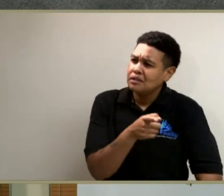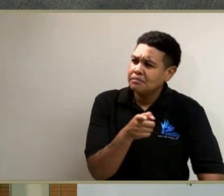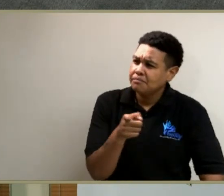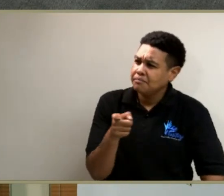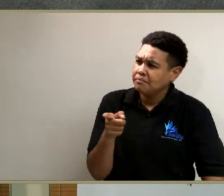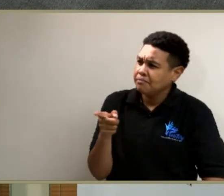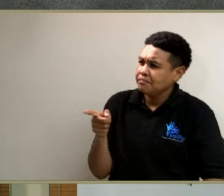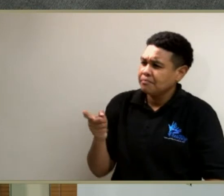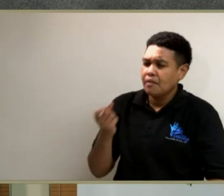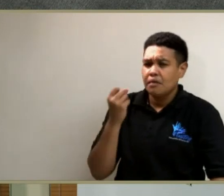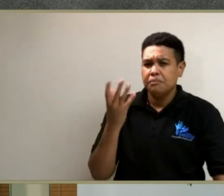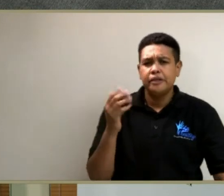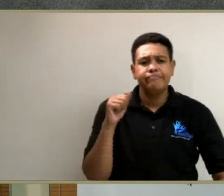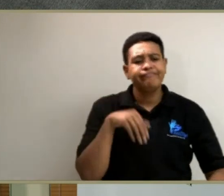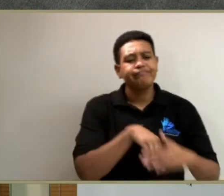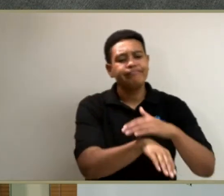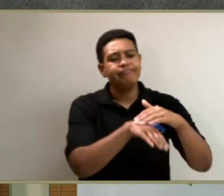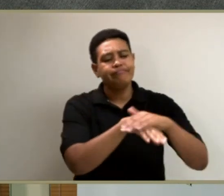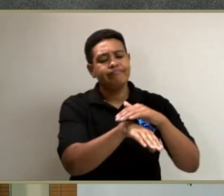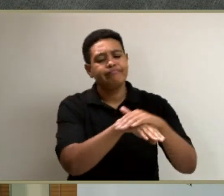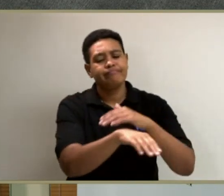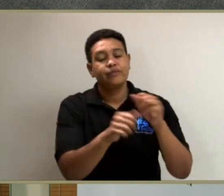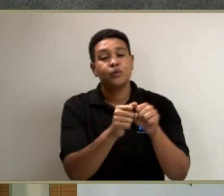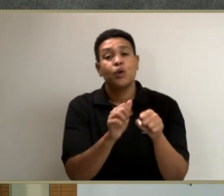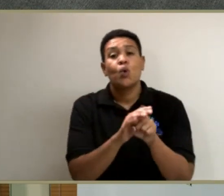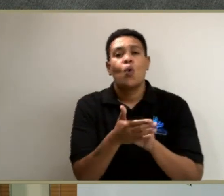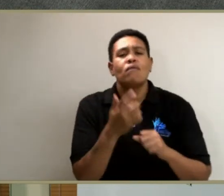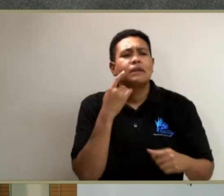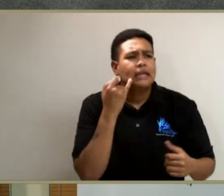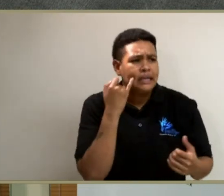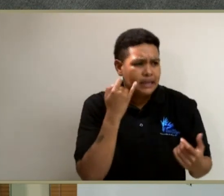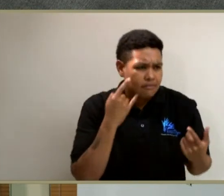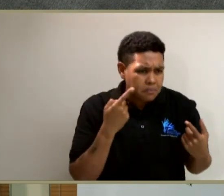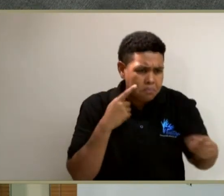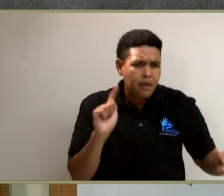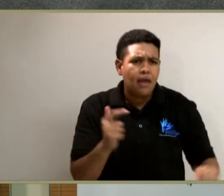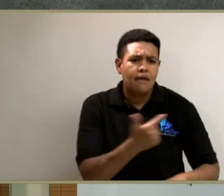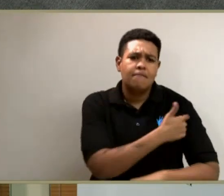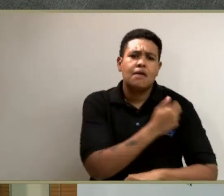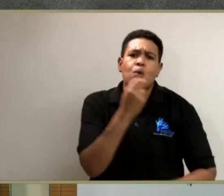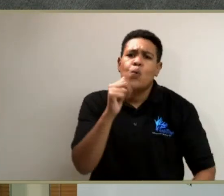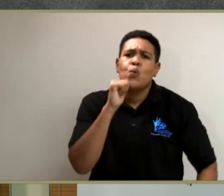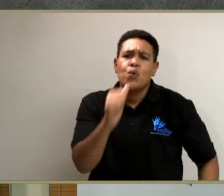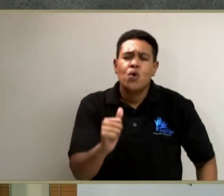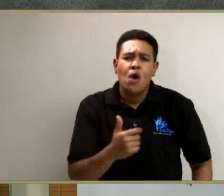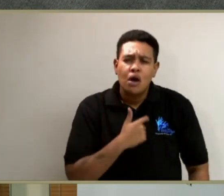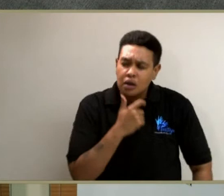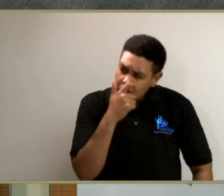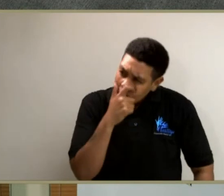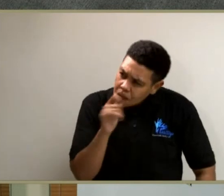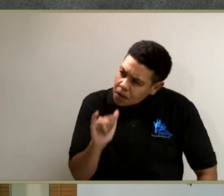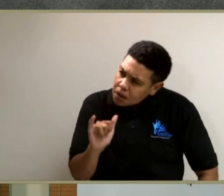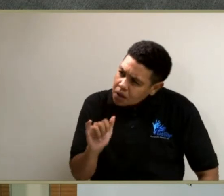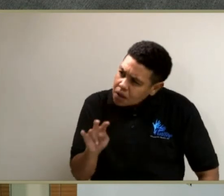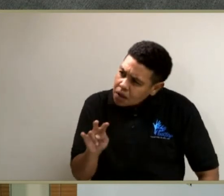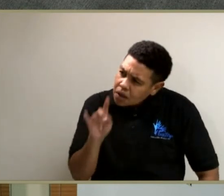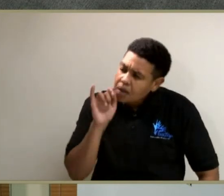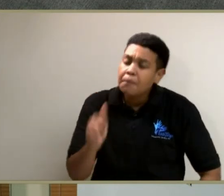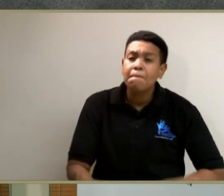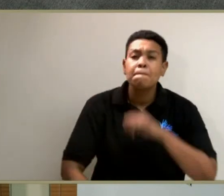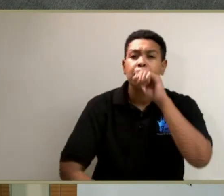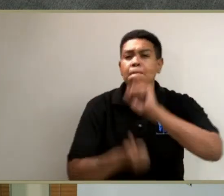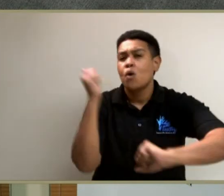that are coming into hospital with COVID, whether they are vaccinated or not. And what we're seeing is that the majority